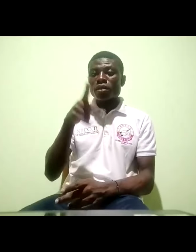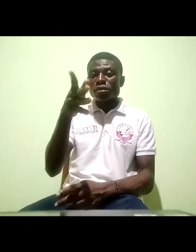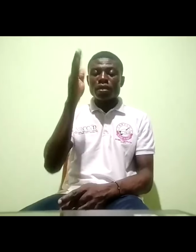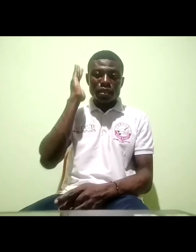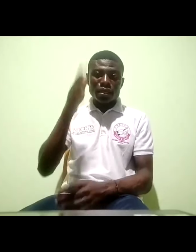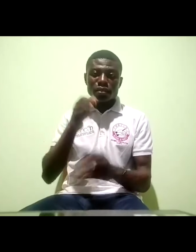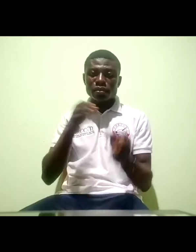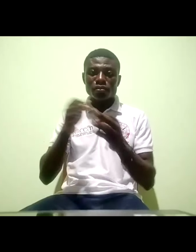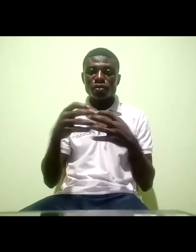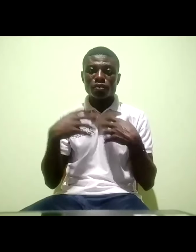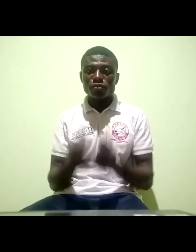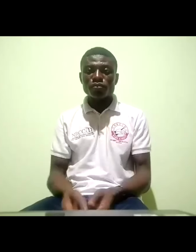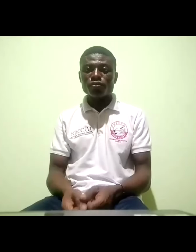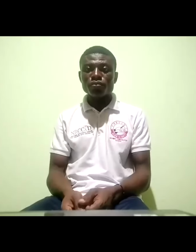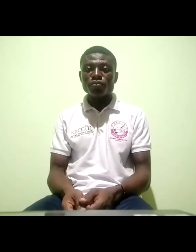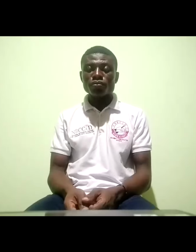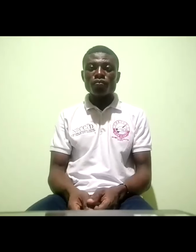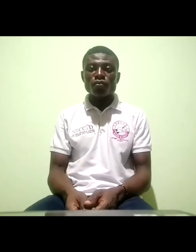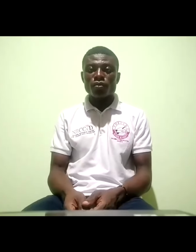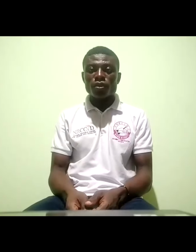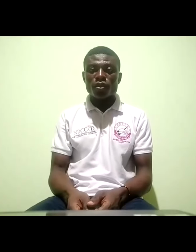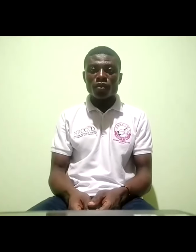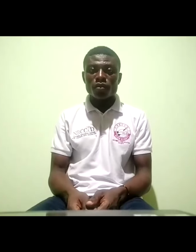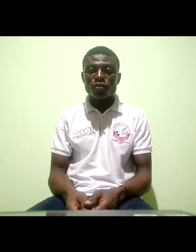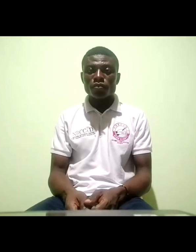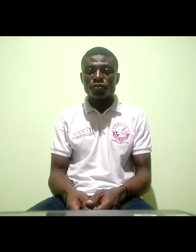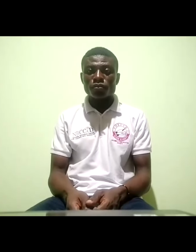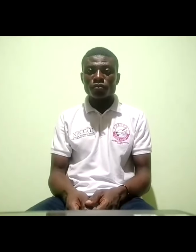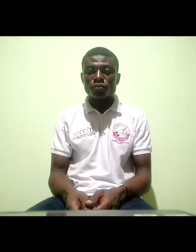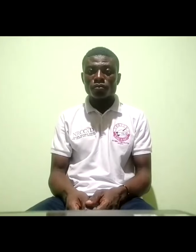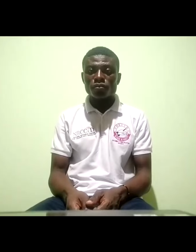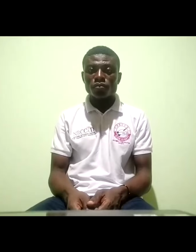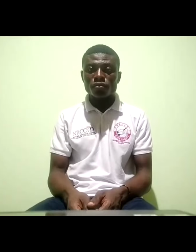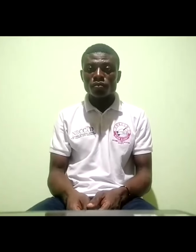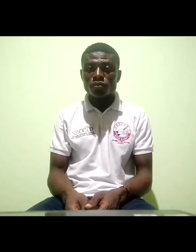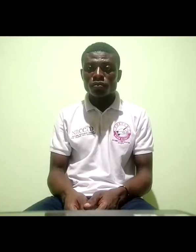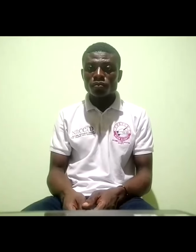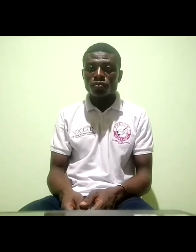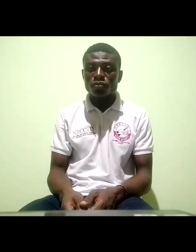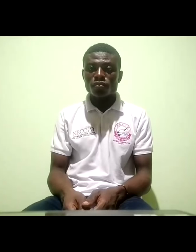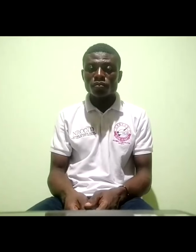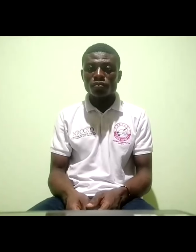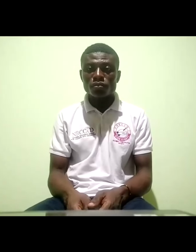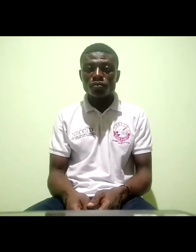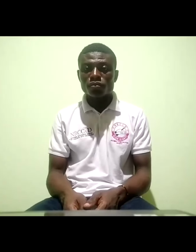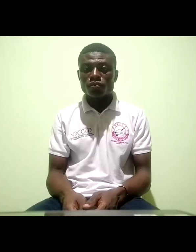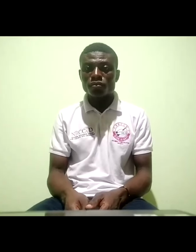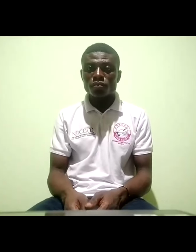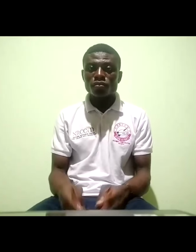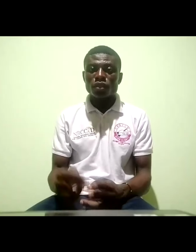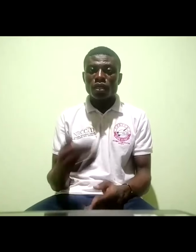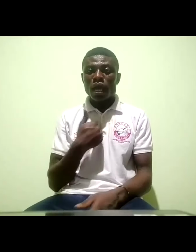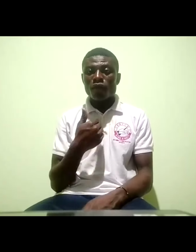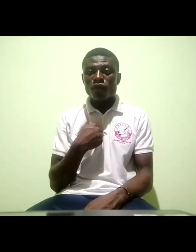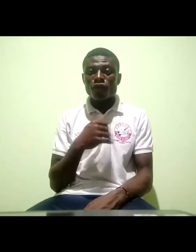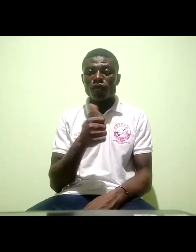Okay. So, and are the kids attending some preschools before they enter first grade? I like Ida to help us kind of